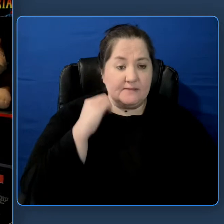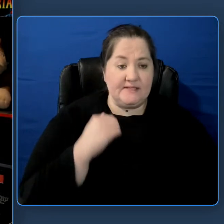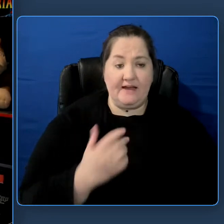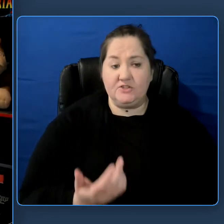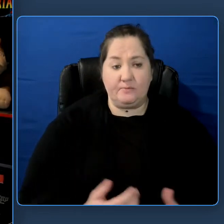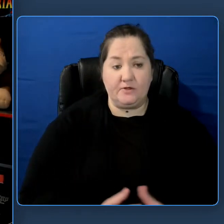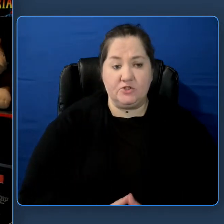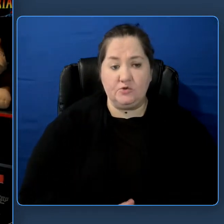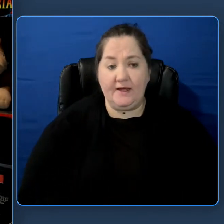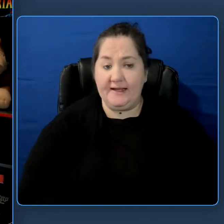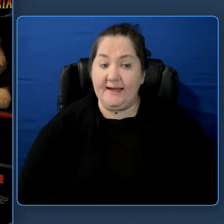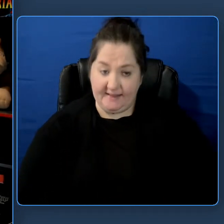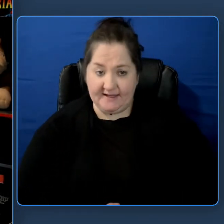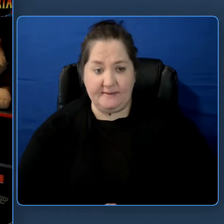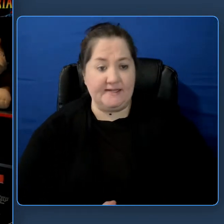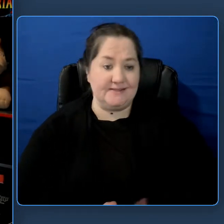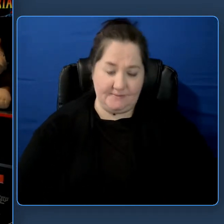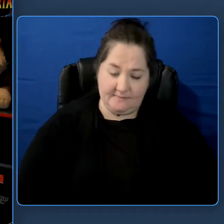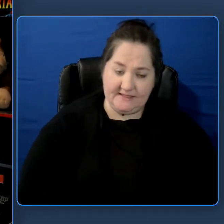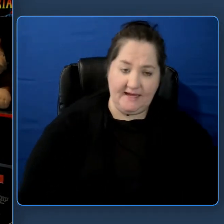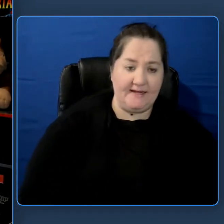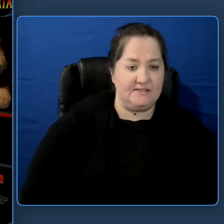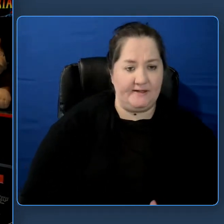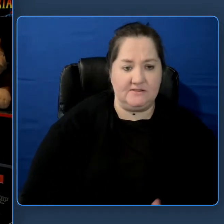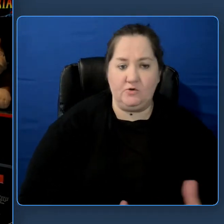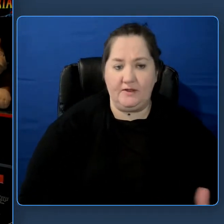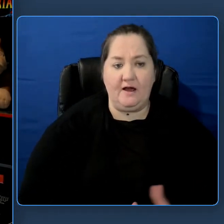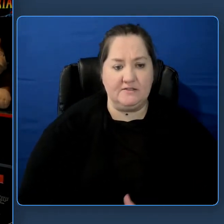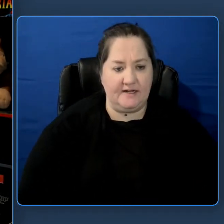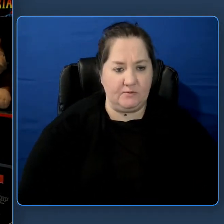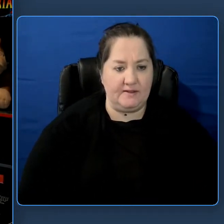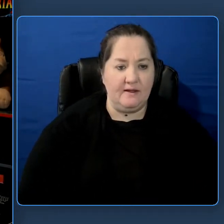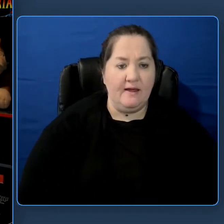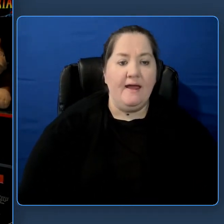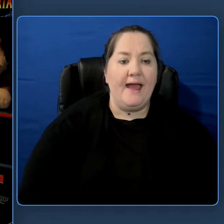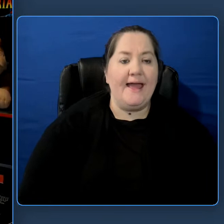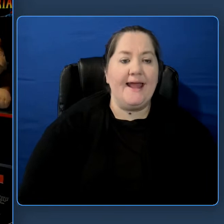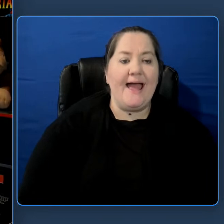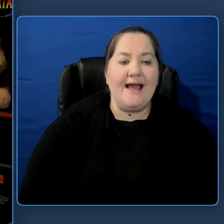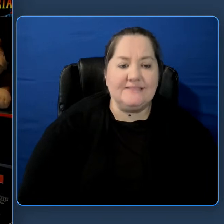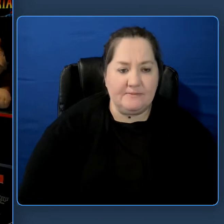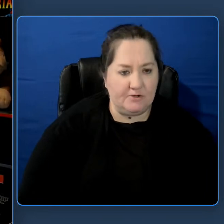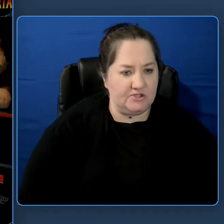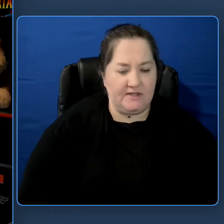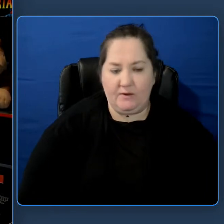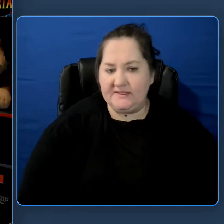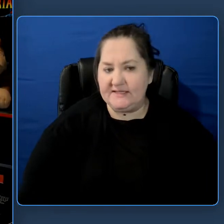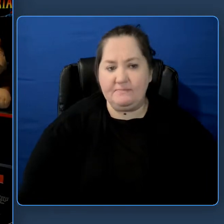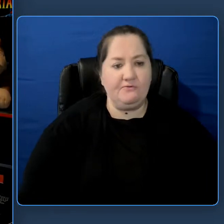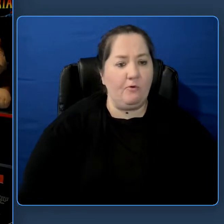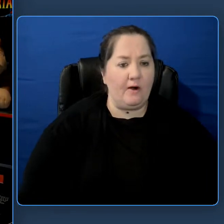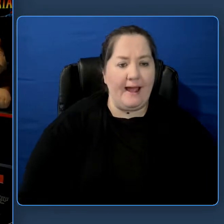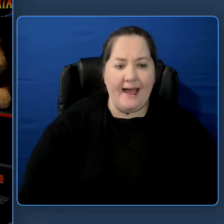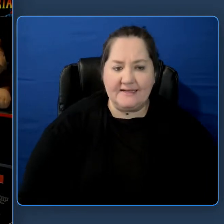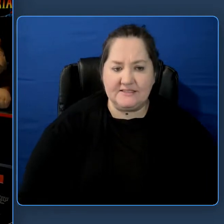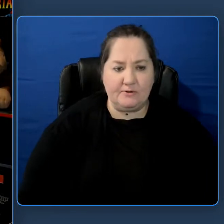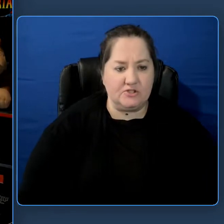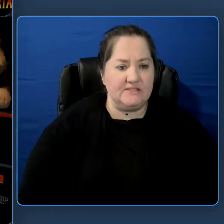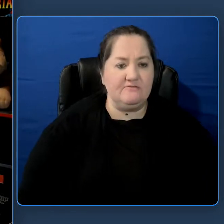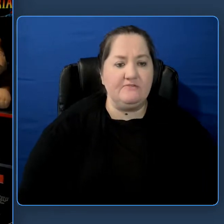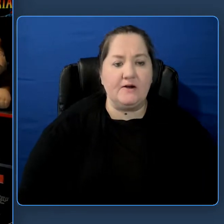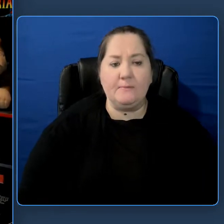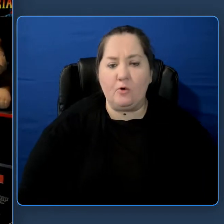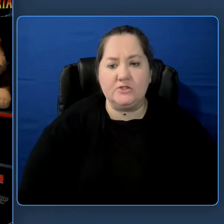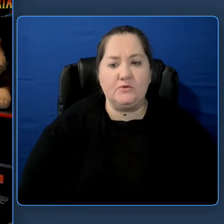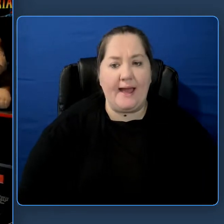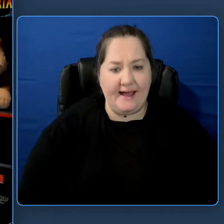contracts with. Sometimes they have interpreters who they can get last minute. Sometimes they can't. It depends on who they contract with. And ask the person, like we said before, ask the